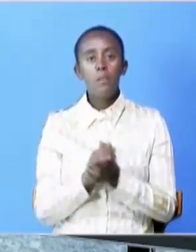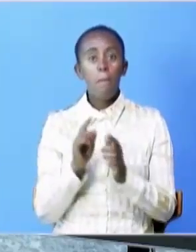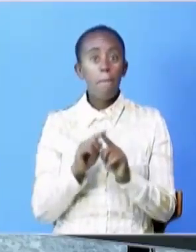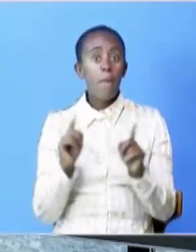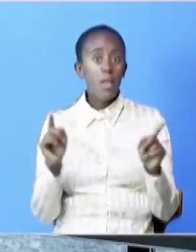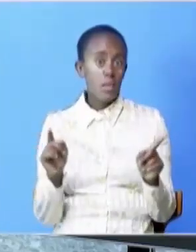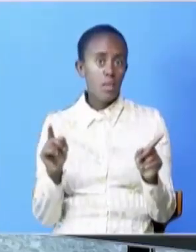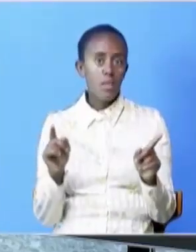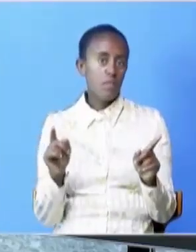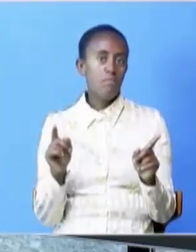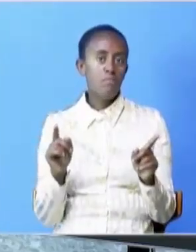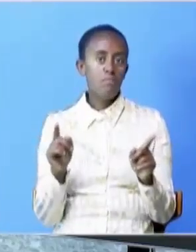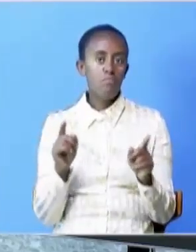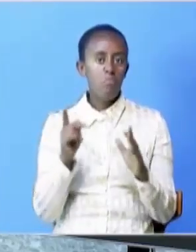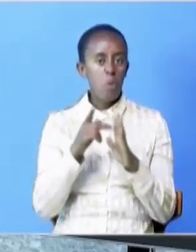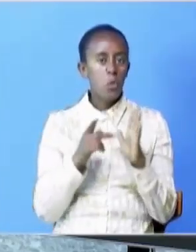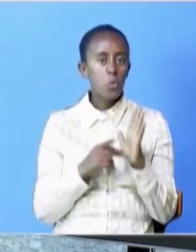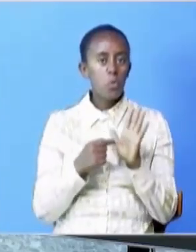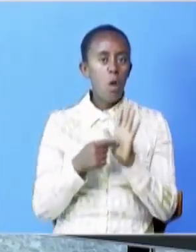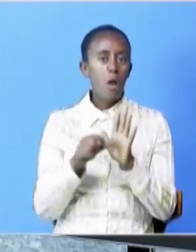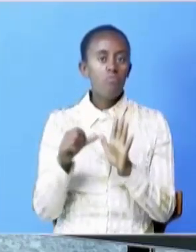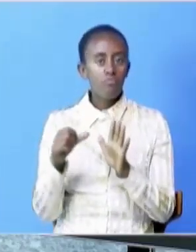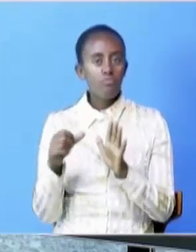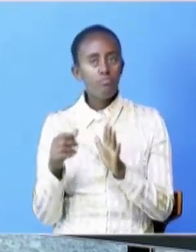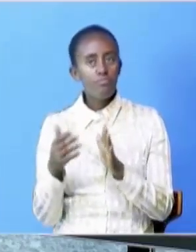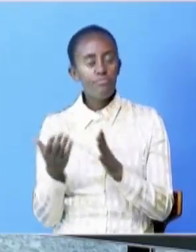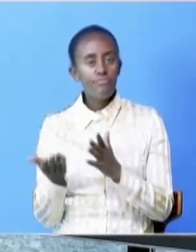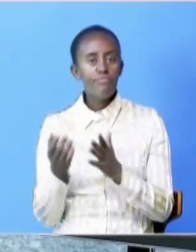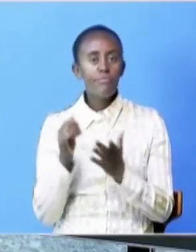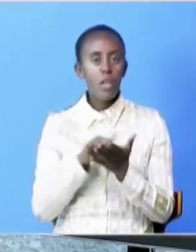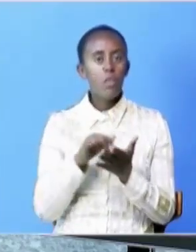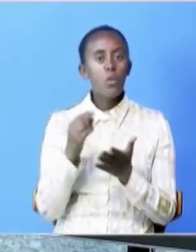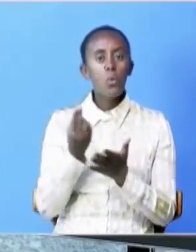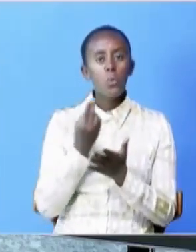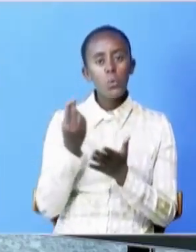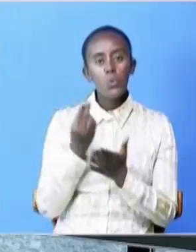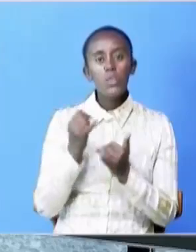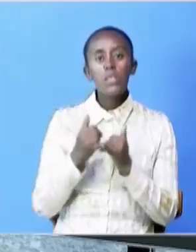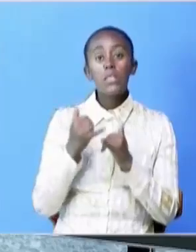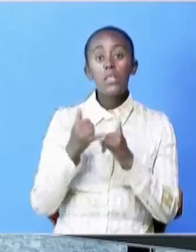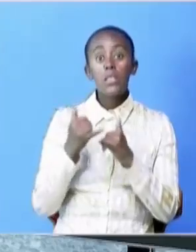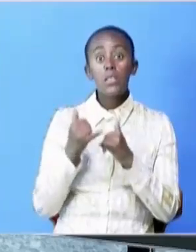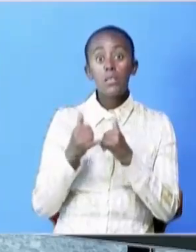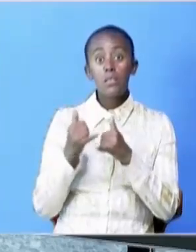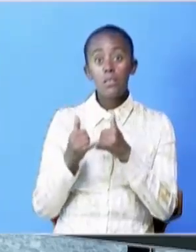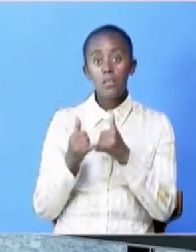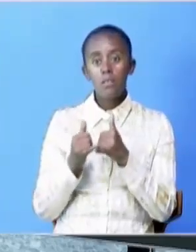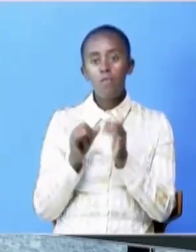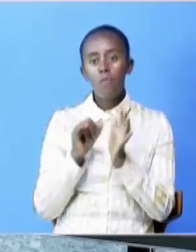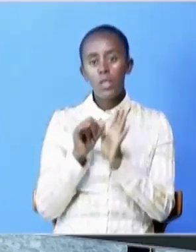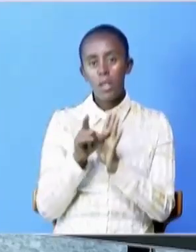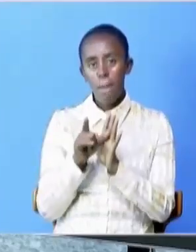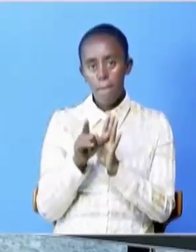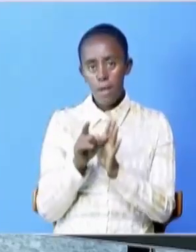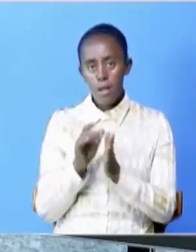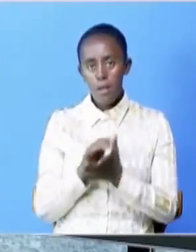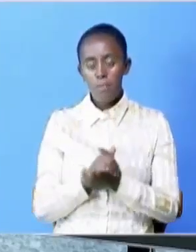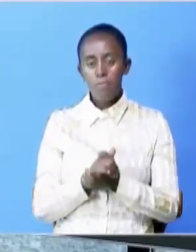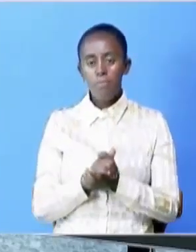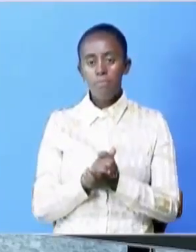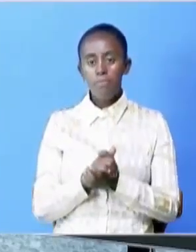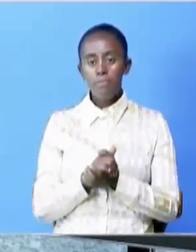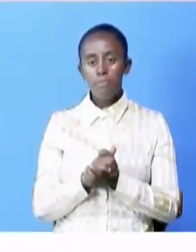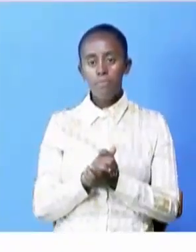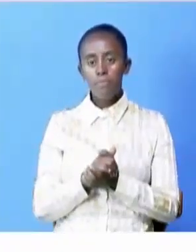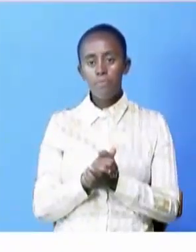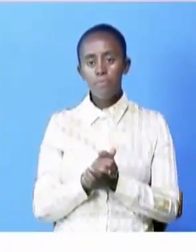But there are punctuation marks that we use at the end For example, the